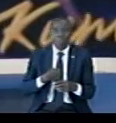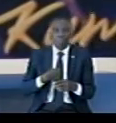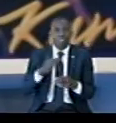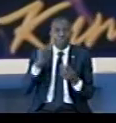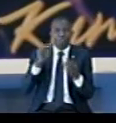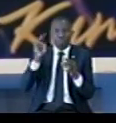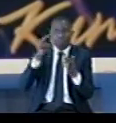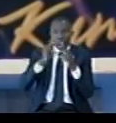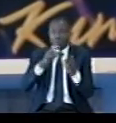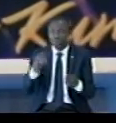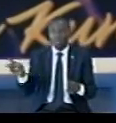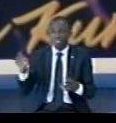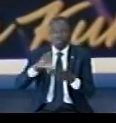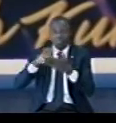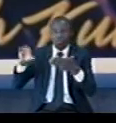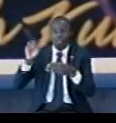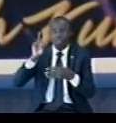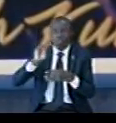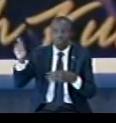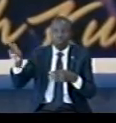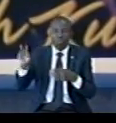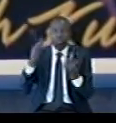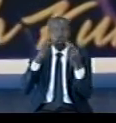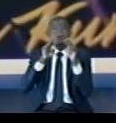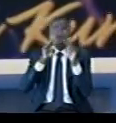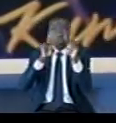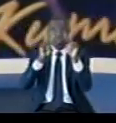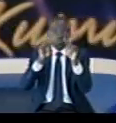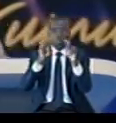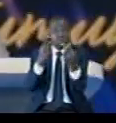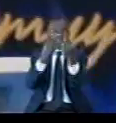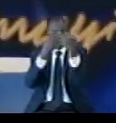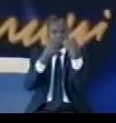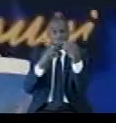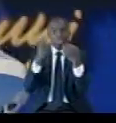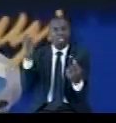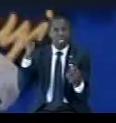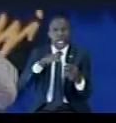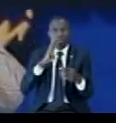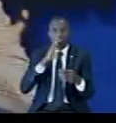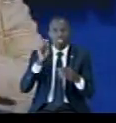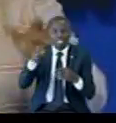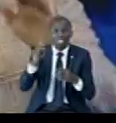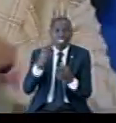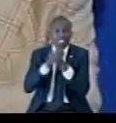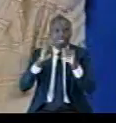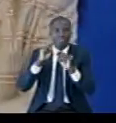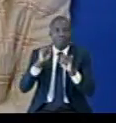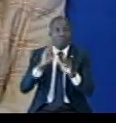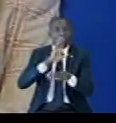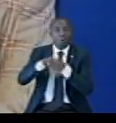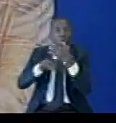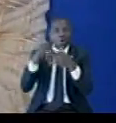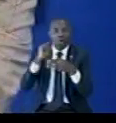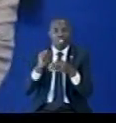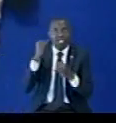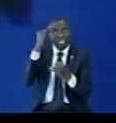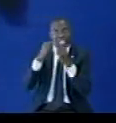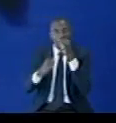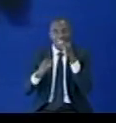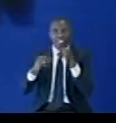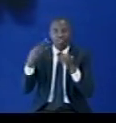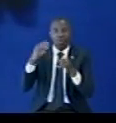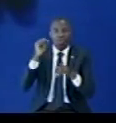22, look unto me and be ye saved, all the ends of the earth, for